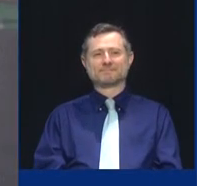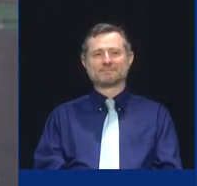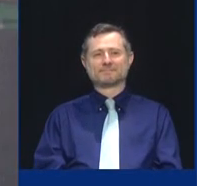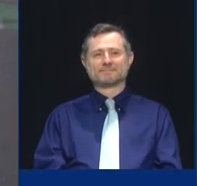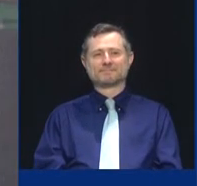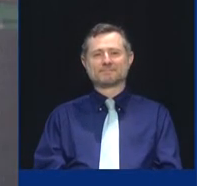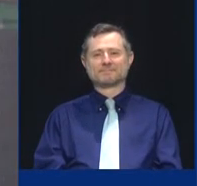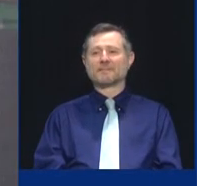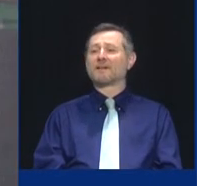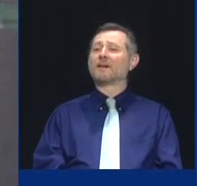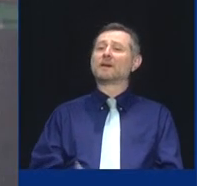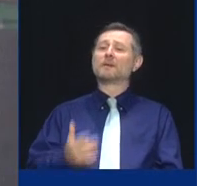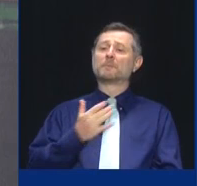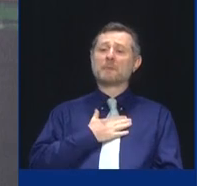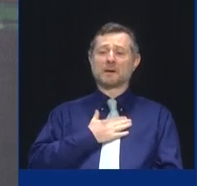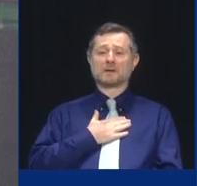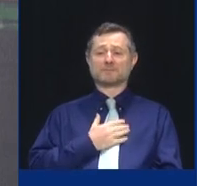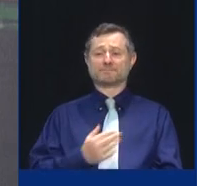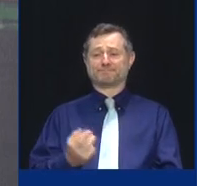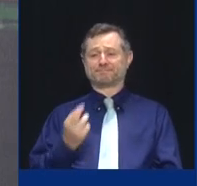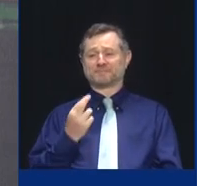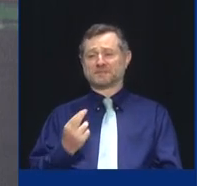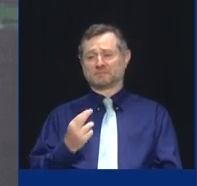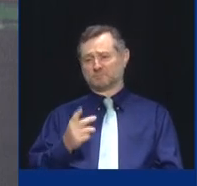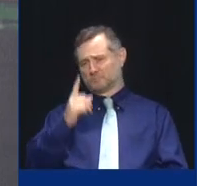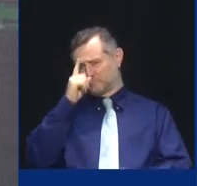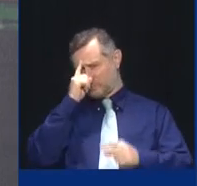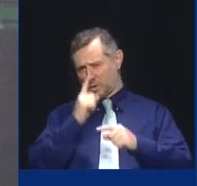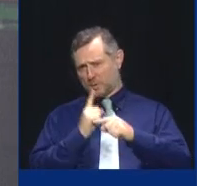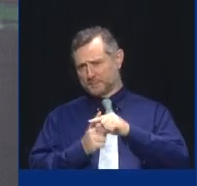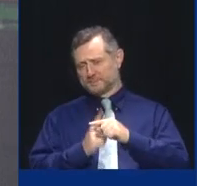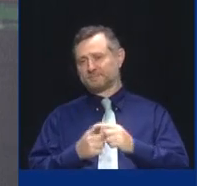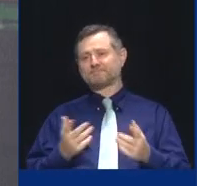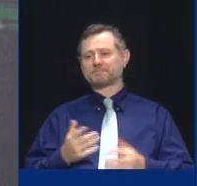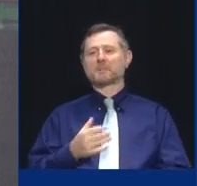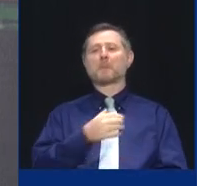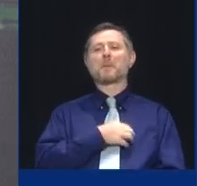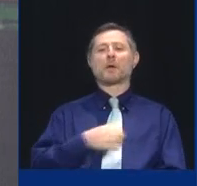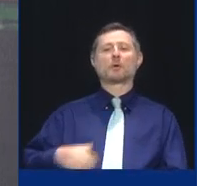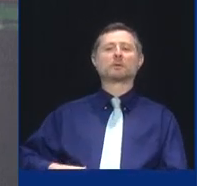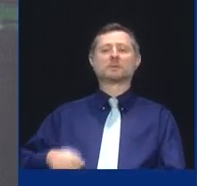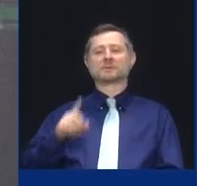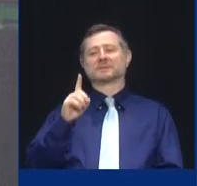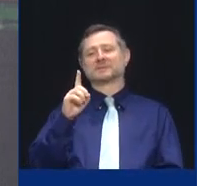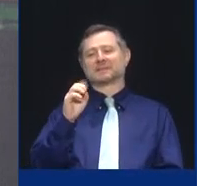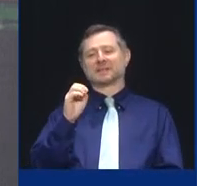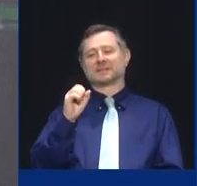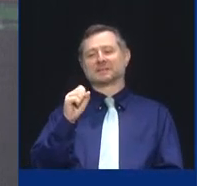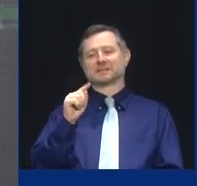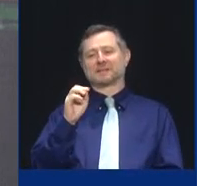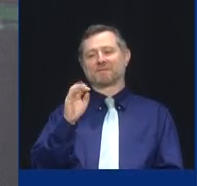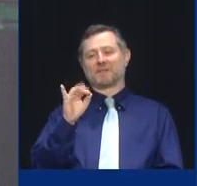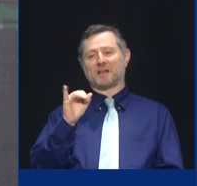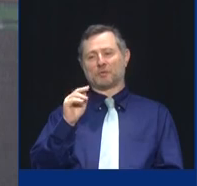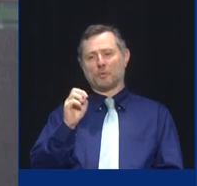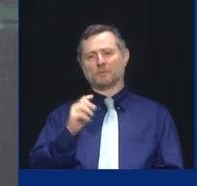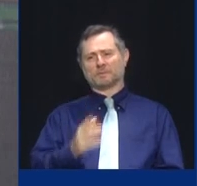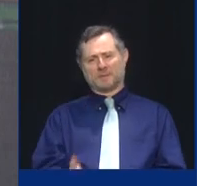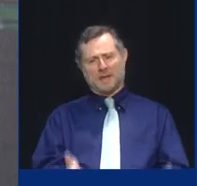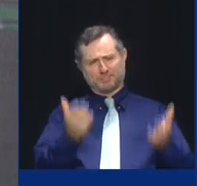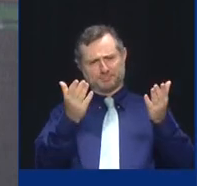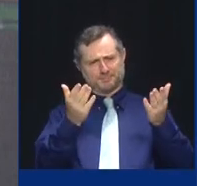And my good friend and a can-do mayor, Joe DiStefano, thank you so much for your good work. Stand up, Joe, take a